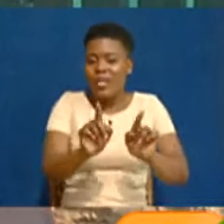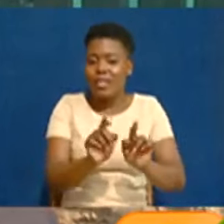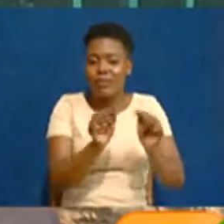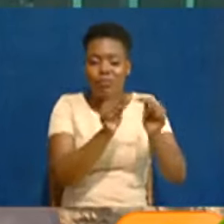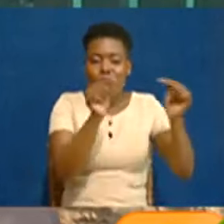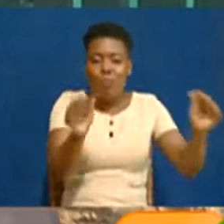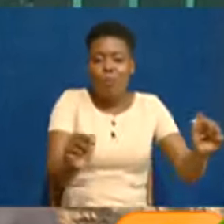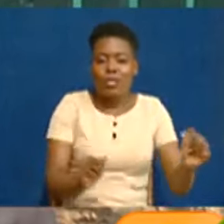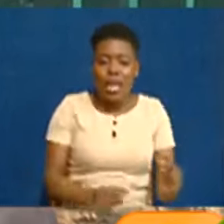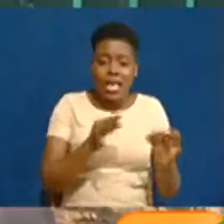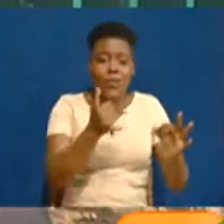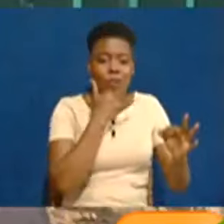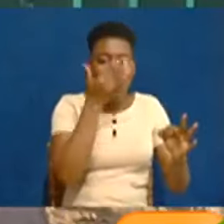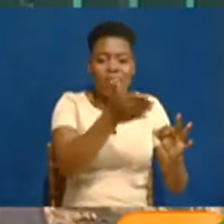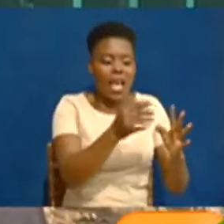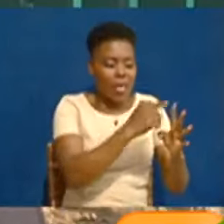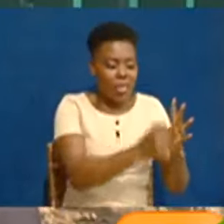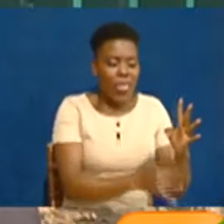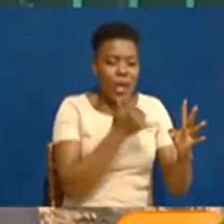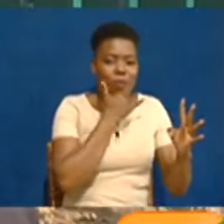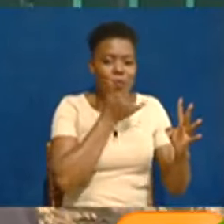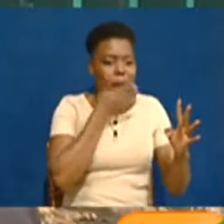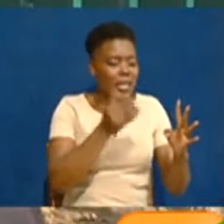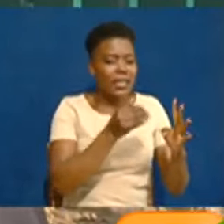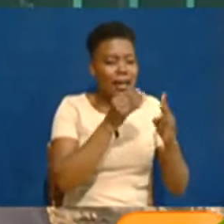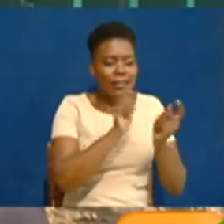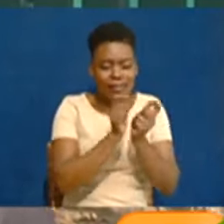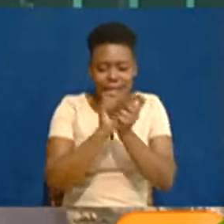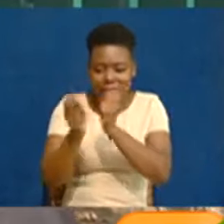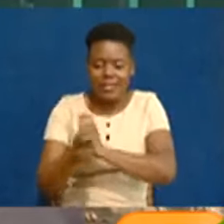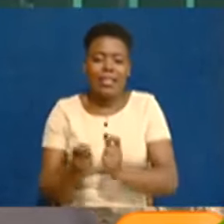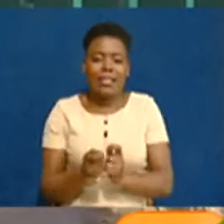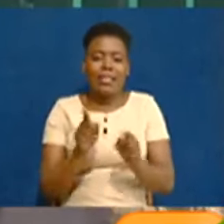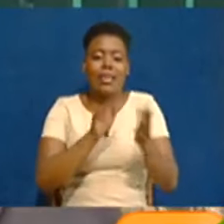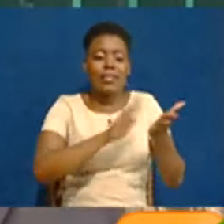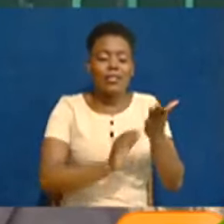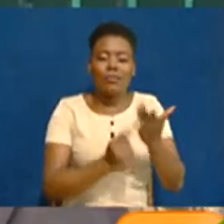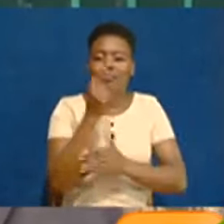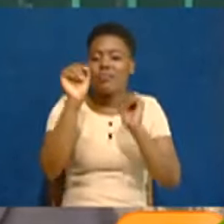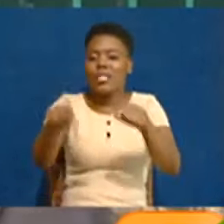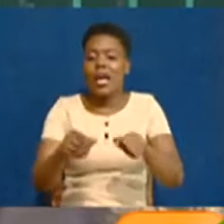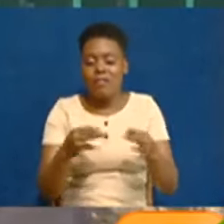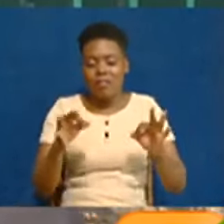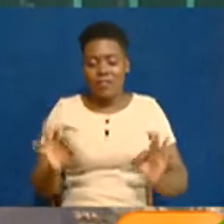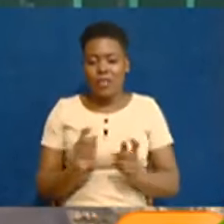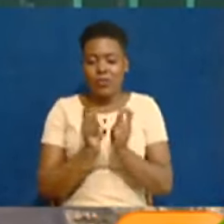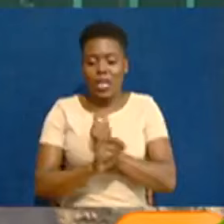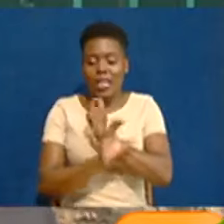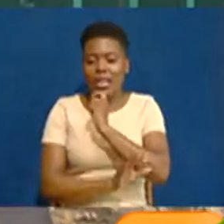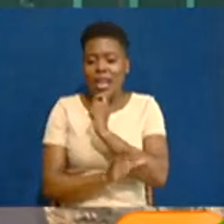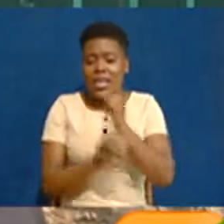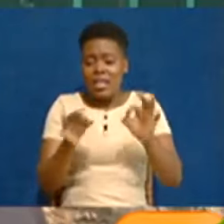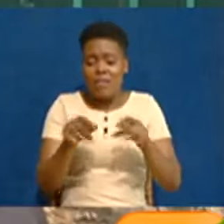critiqued, criticized, corrected, and suggestions to be made to you. Suggestions that may not